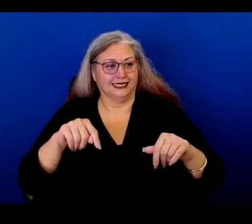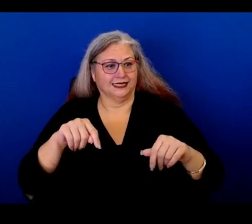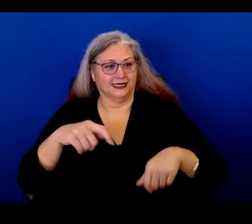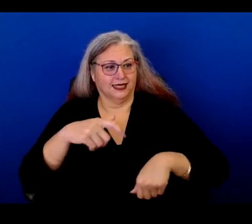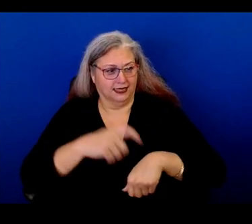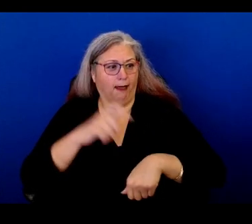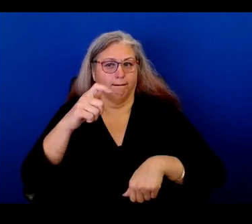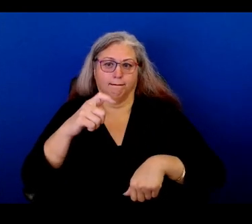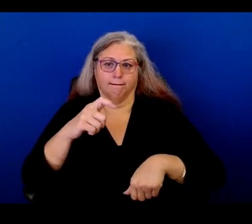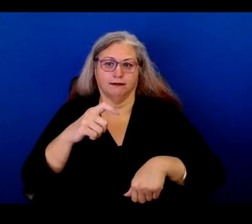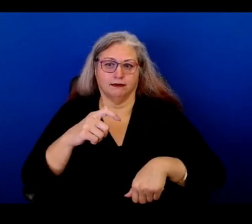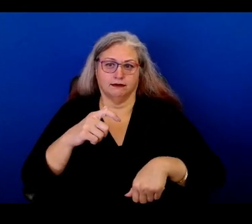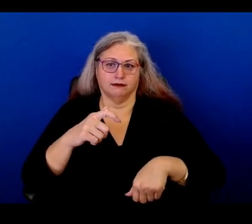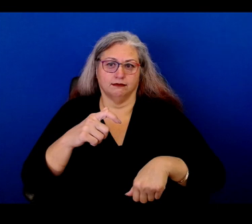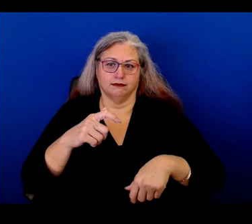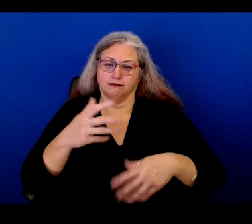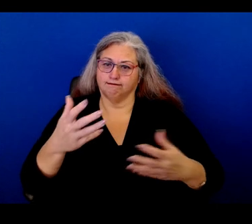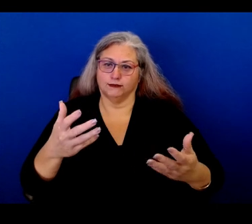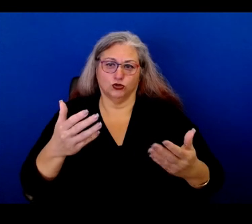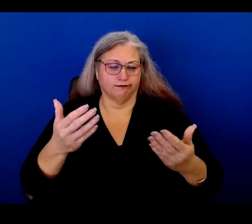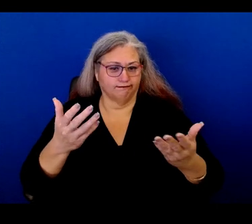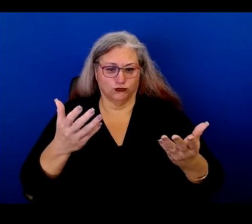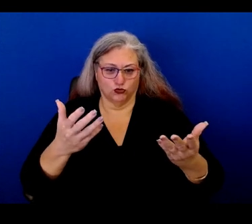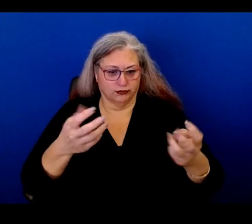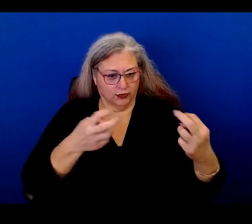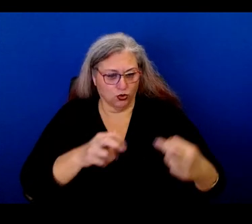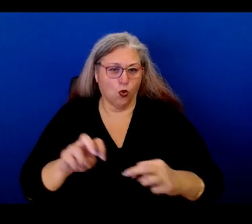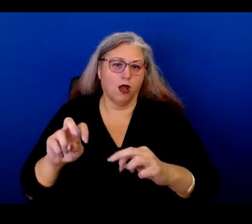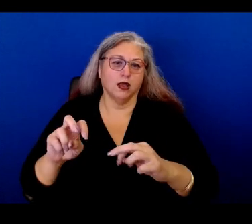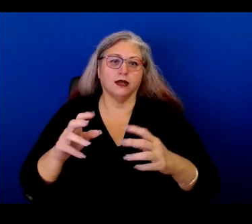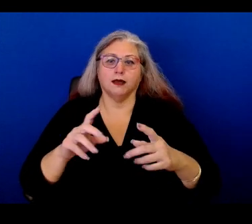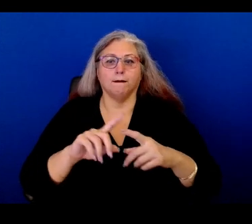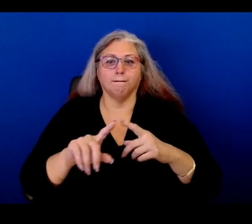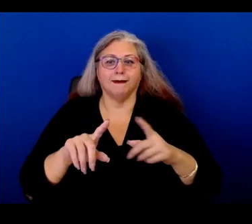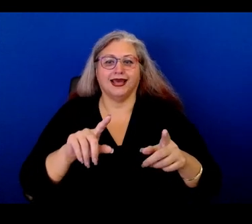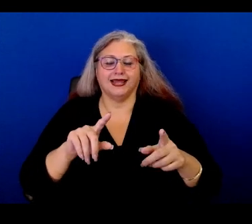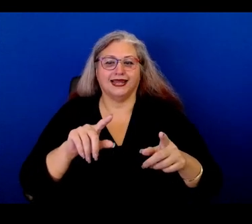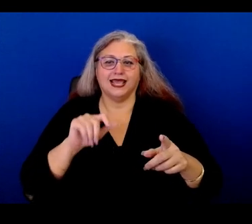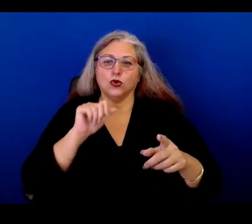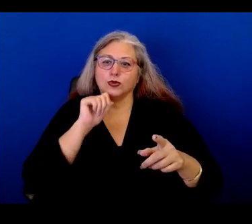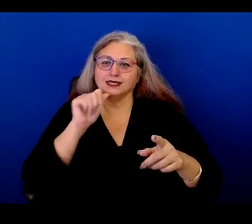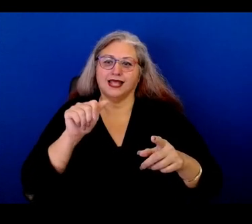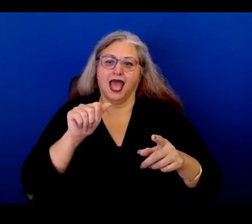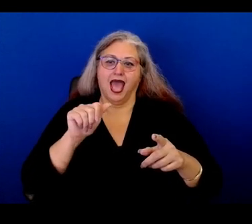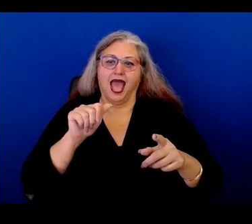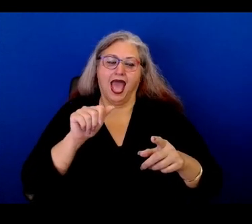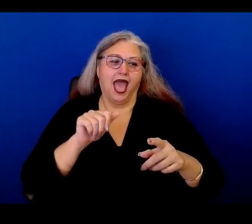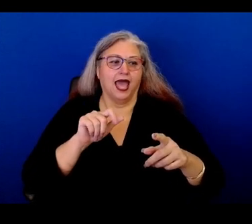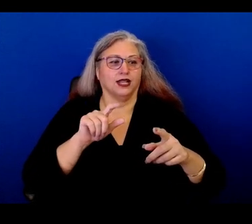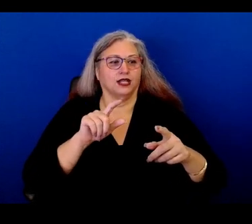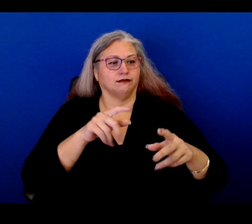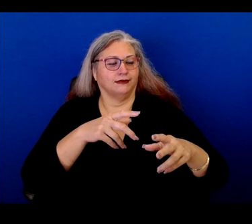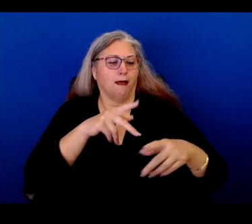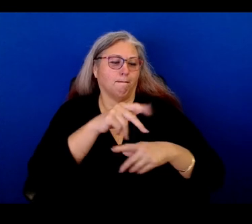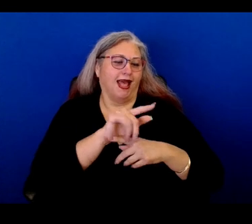this is the time for you to go on. But it wasn't palliative. It was hospice. There's